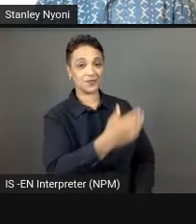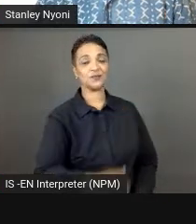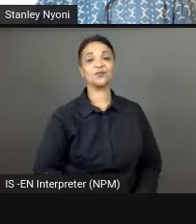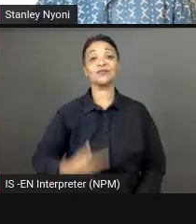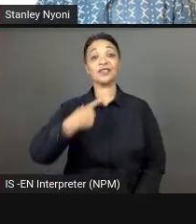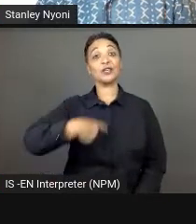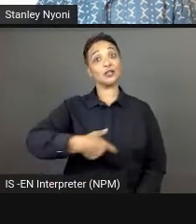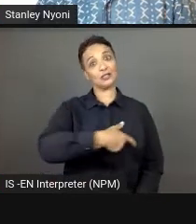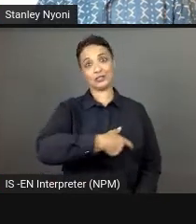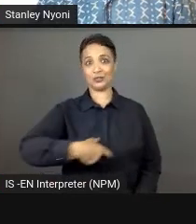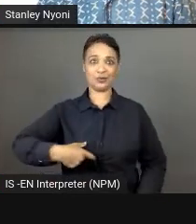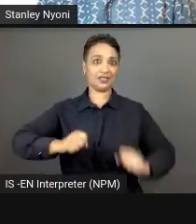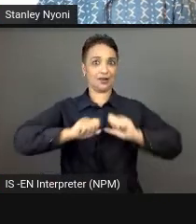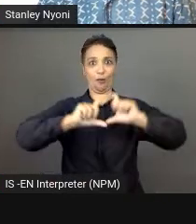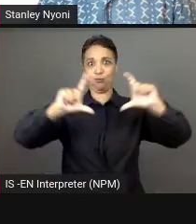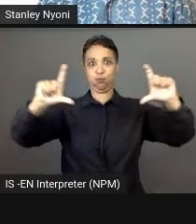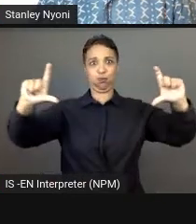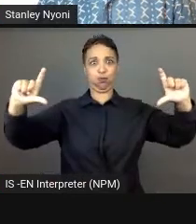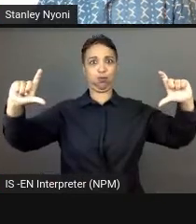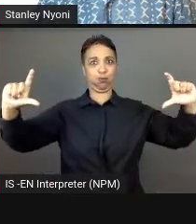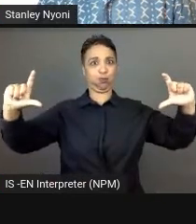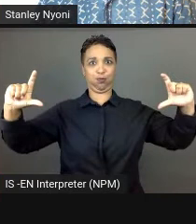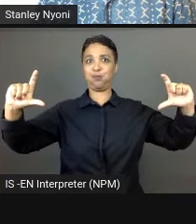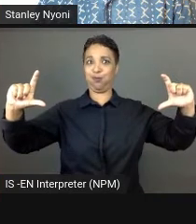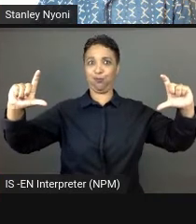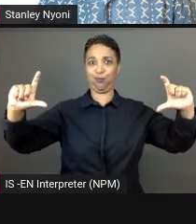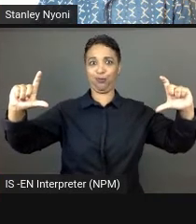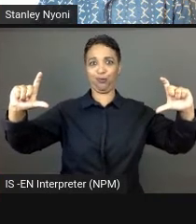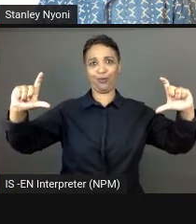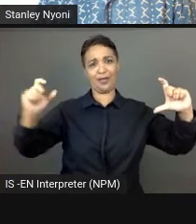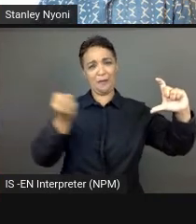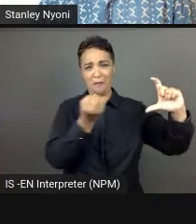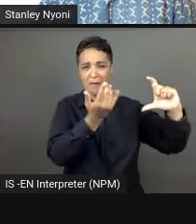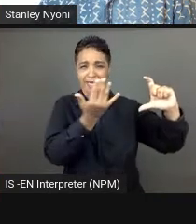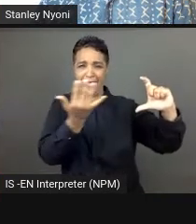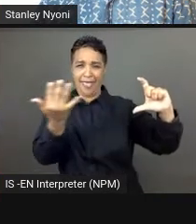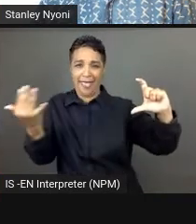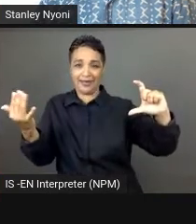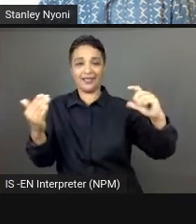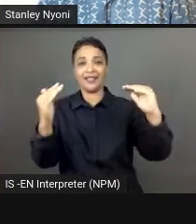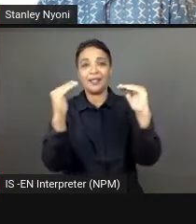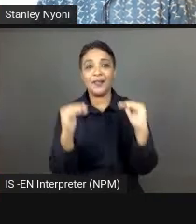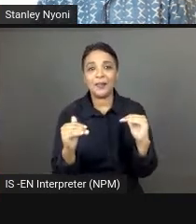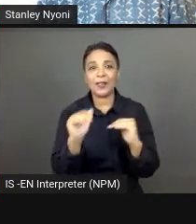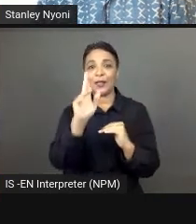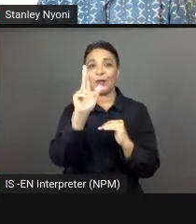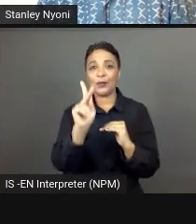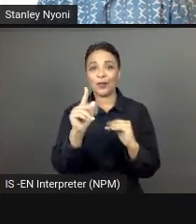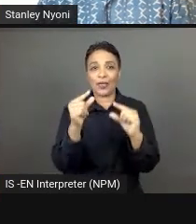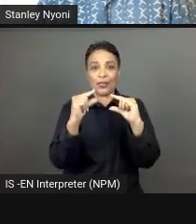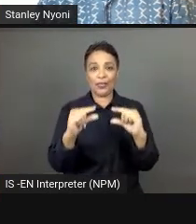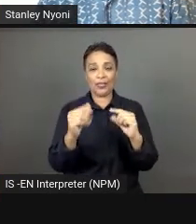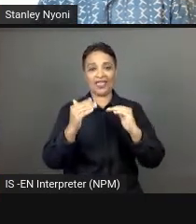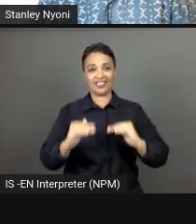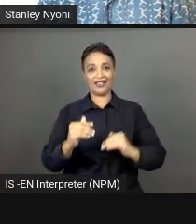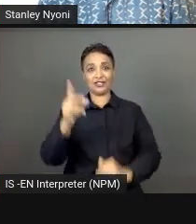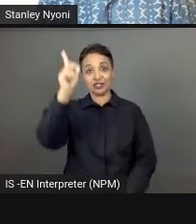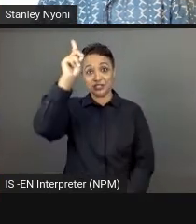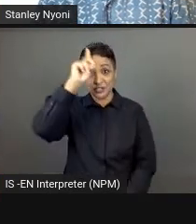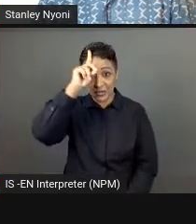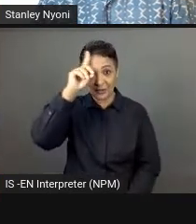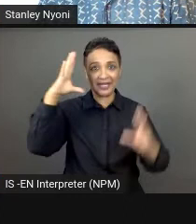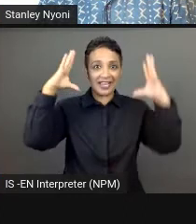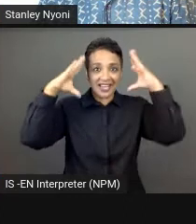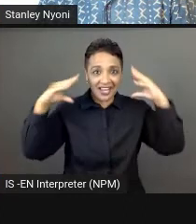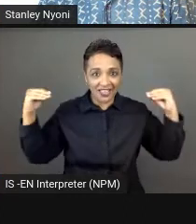Switzerland, of course, takes the prize for the number of participants, and the UK, followed by Germany, the Netherlands,